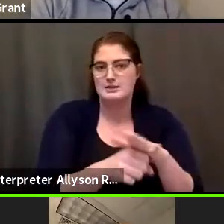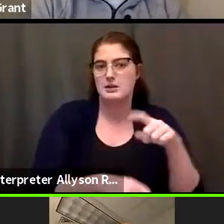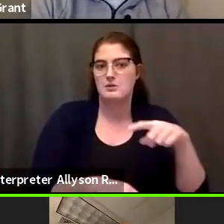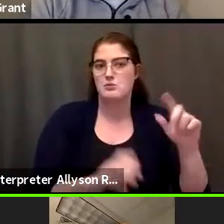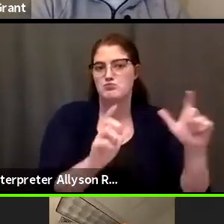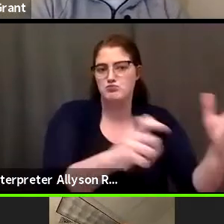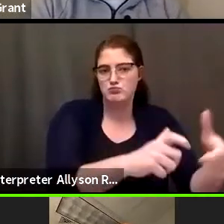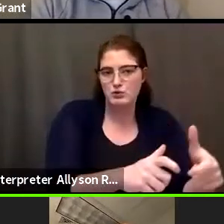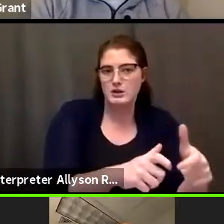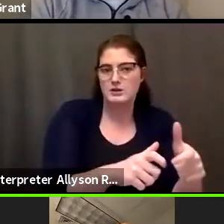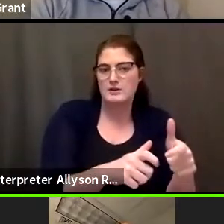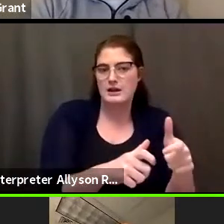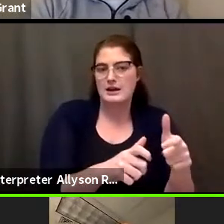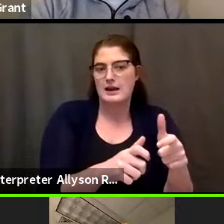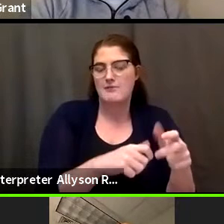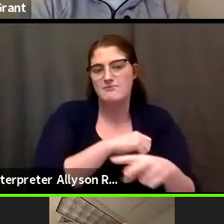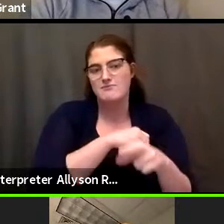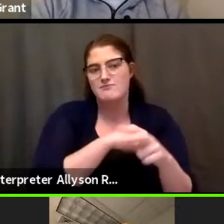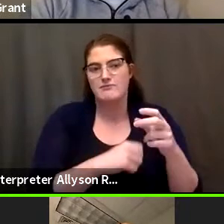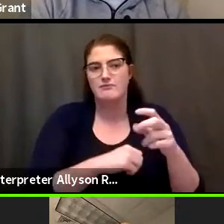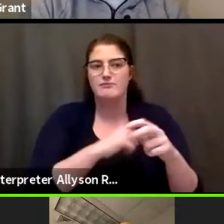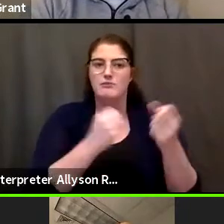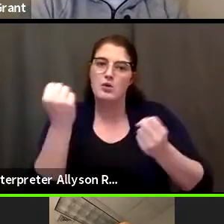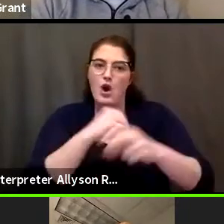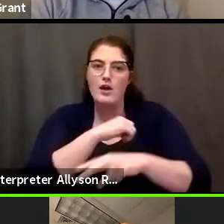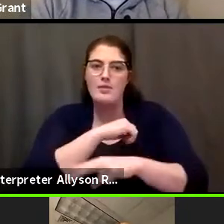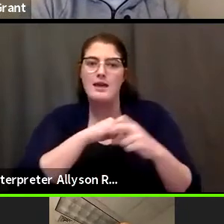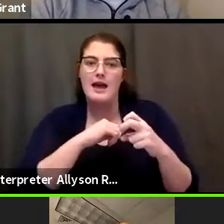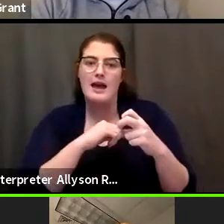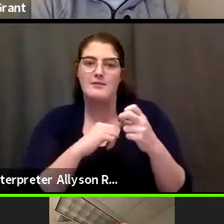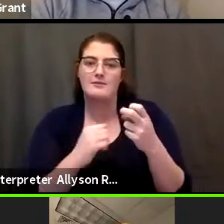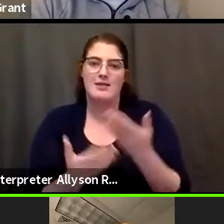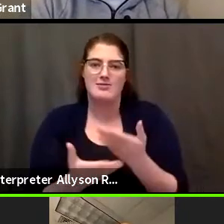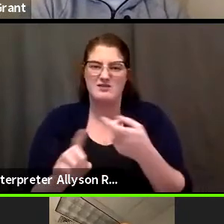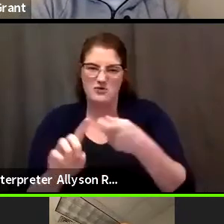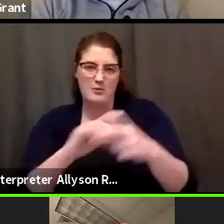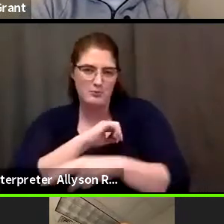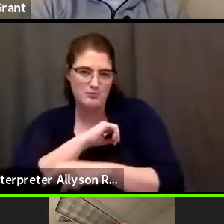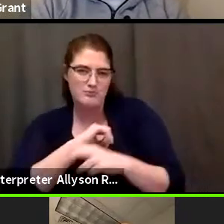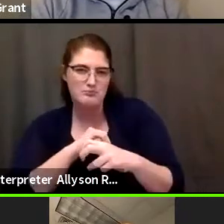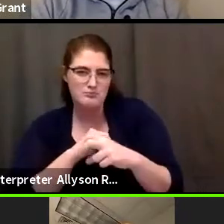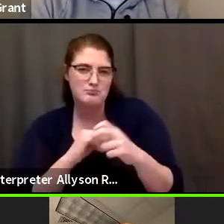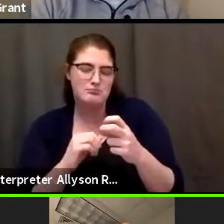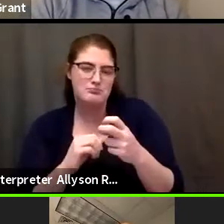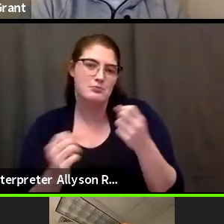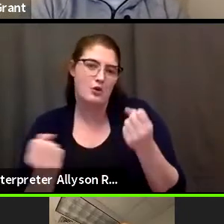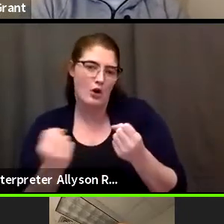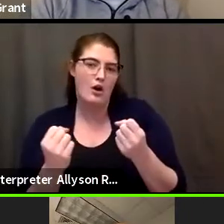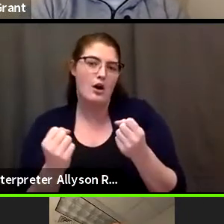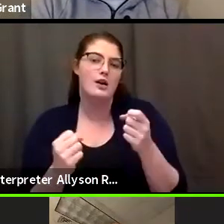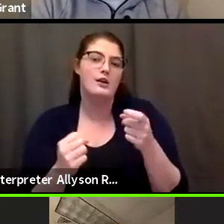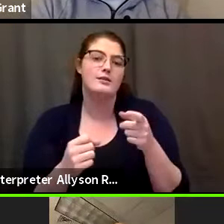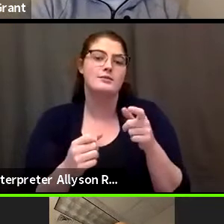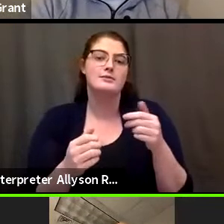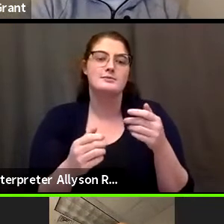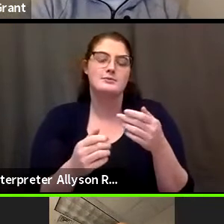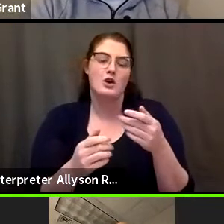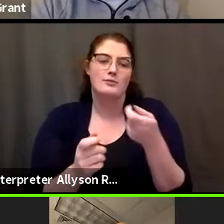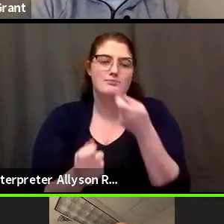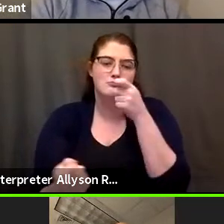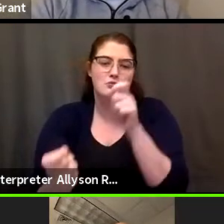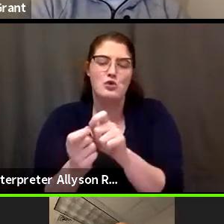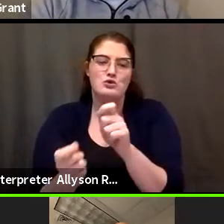of theft from autos and stolen autos appear to be closer to the metro sites